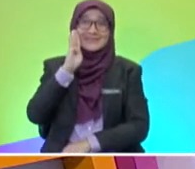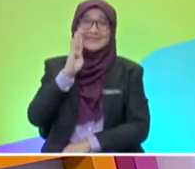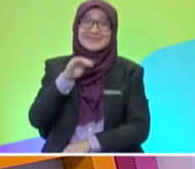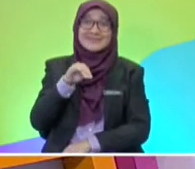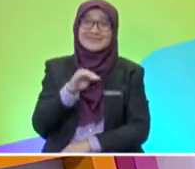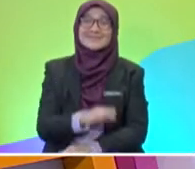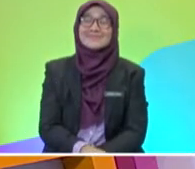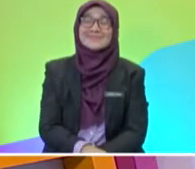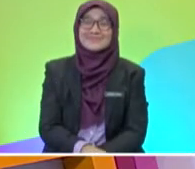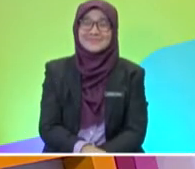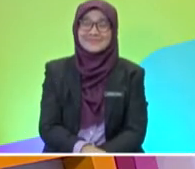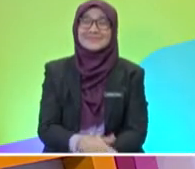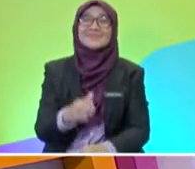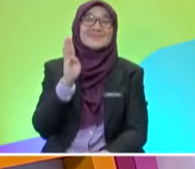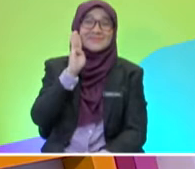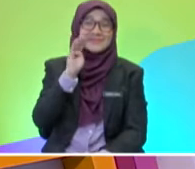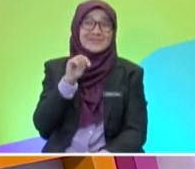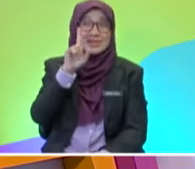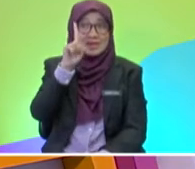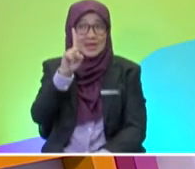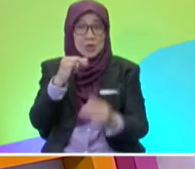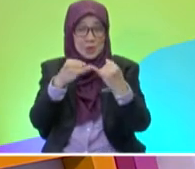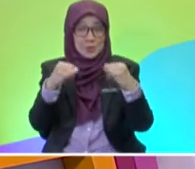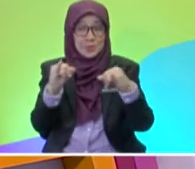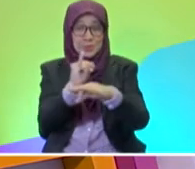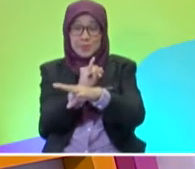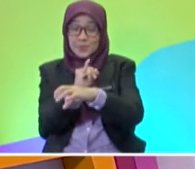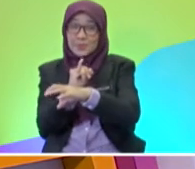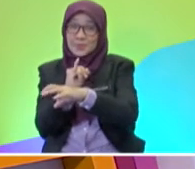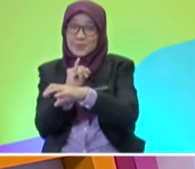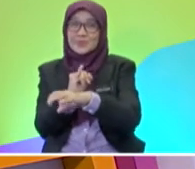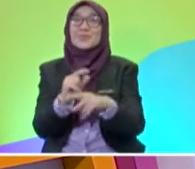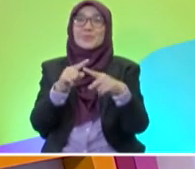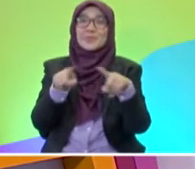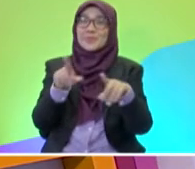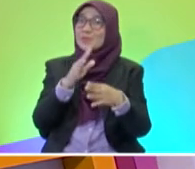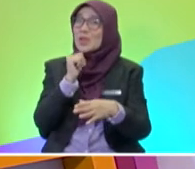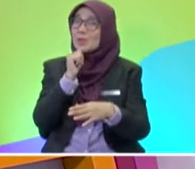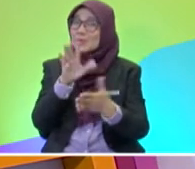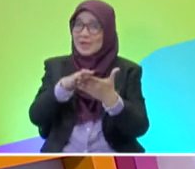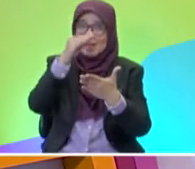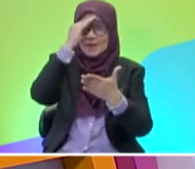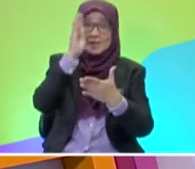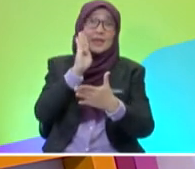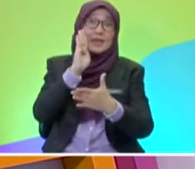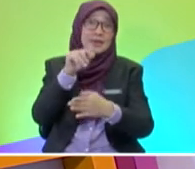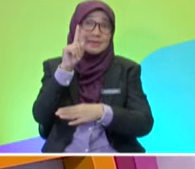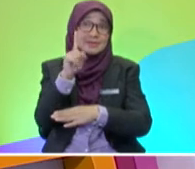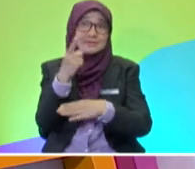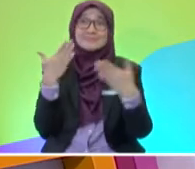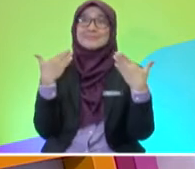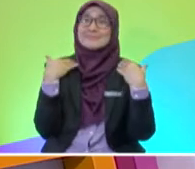kind of the insect. Okay, so but we are not going to learn about bees only today. We are going to learn about